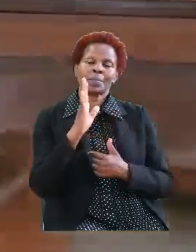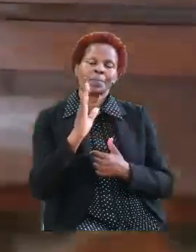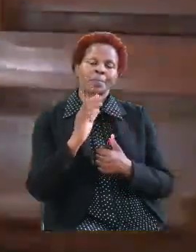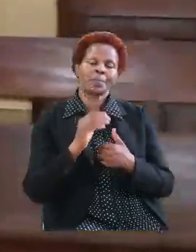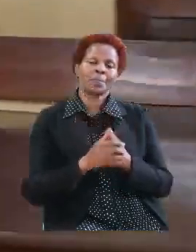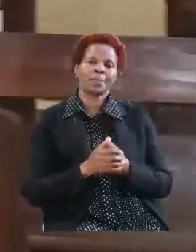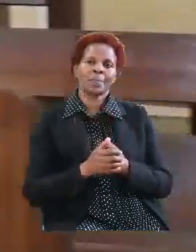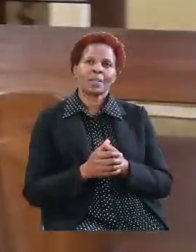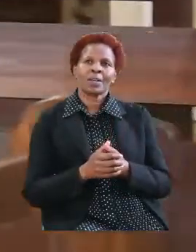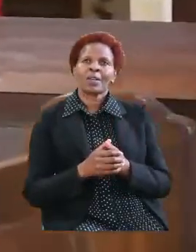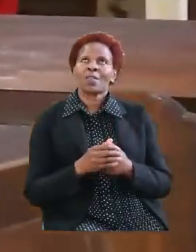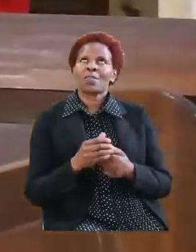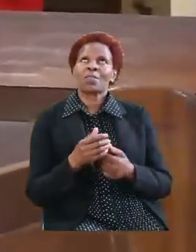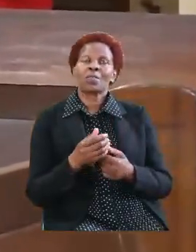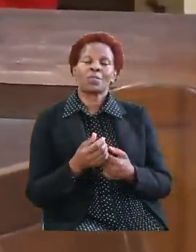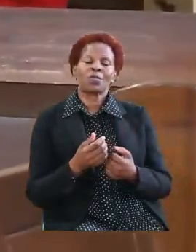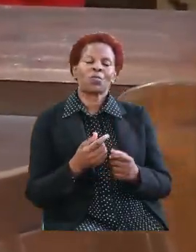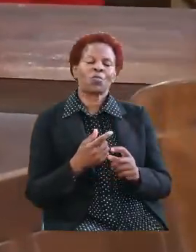narudi, Baba